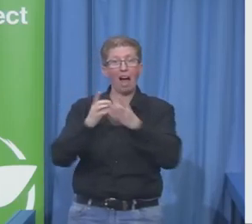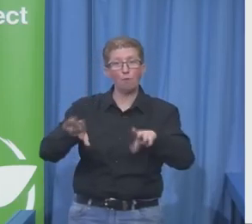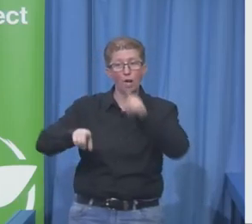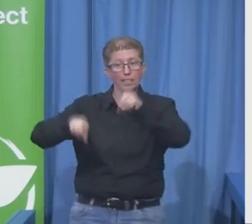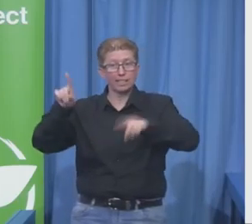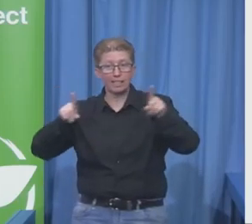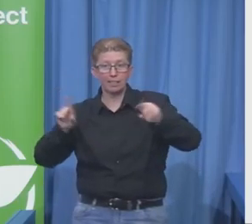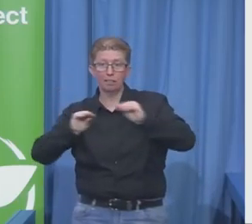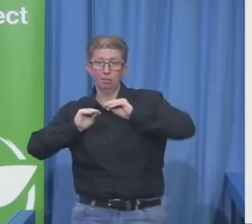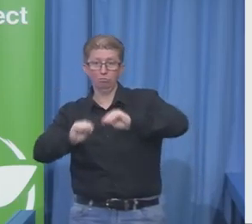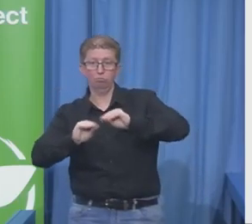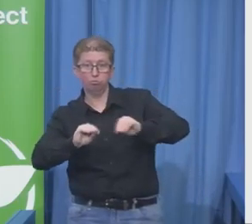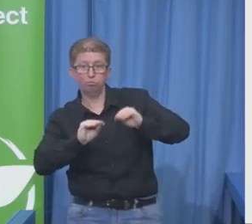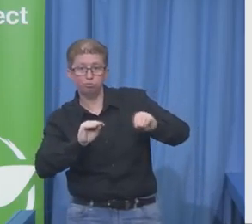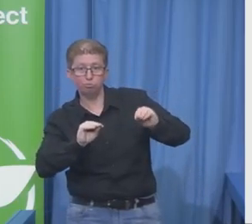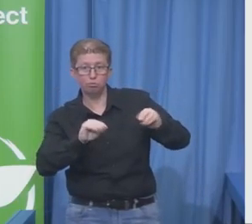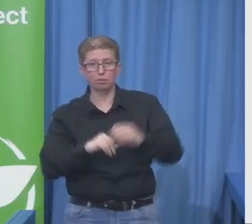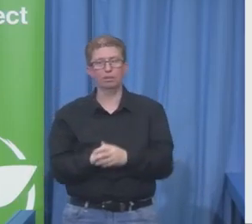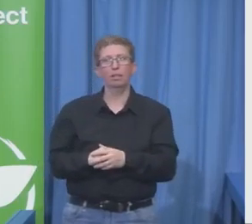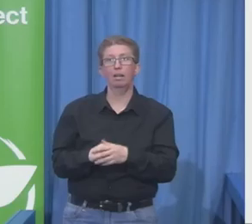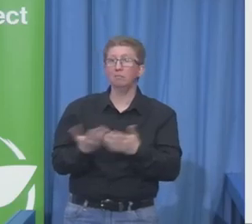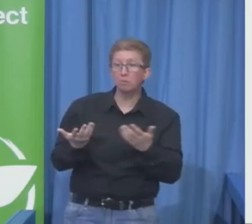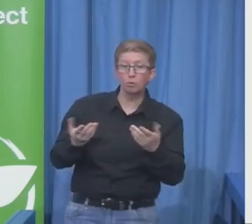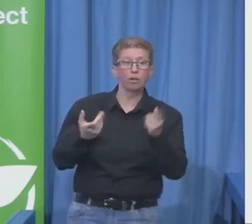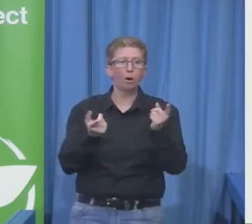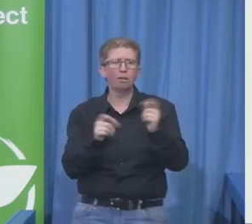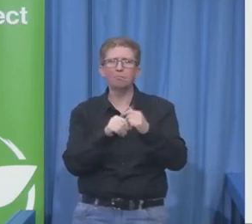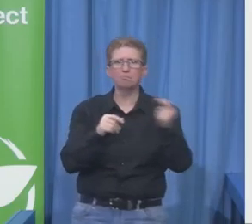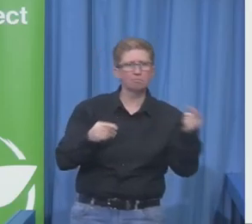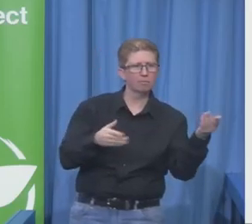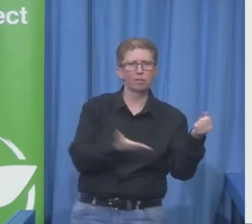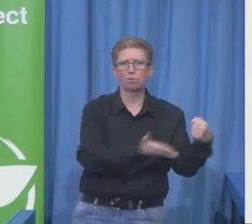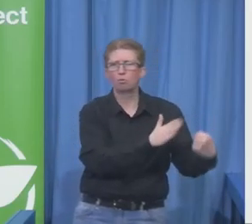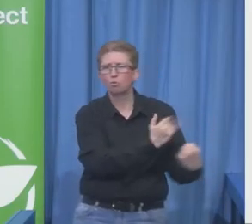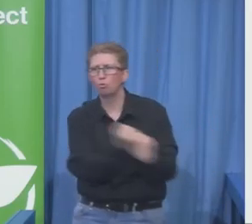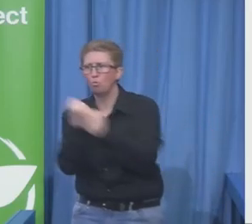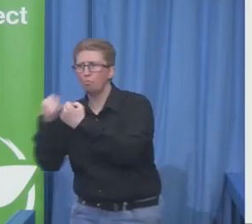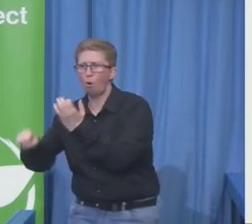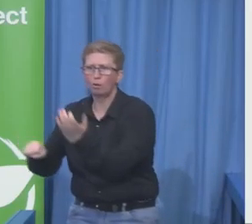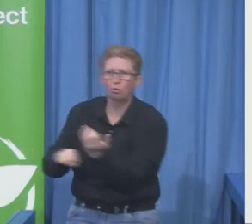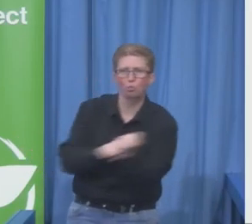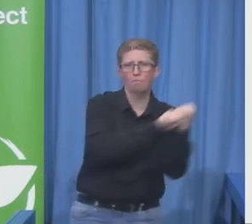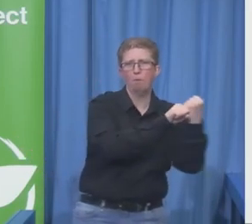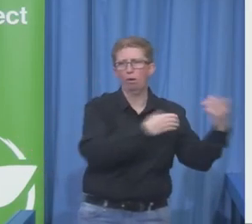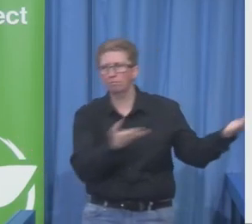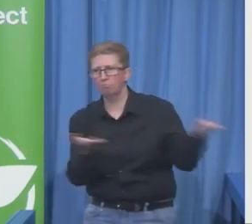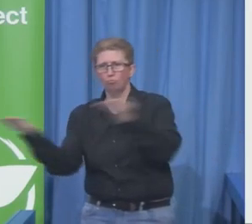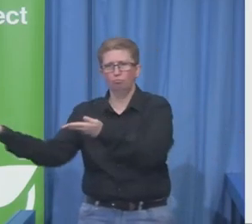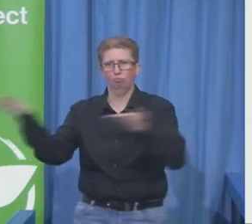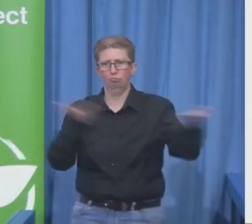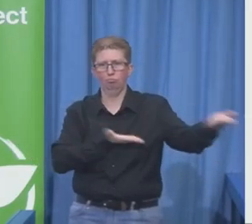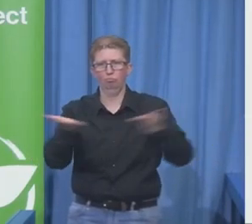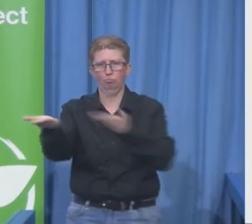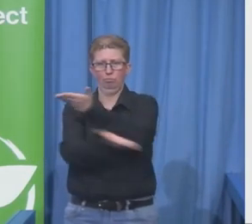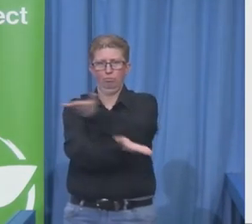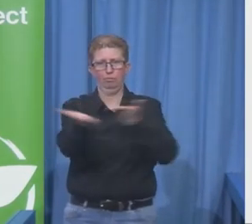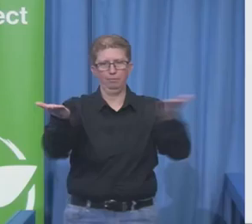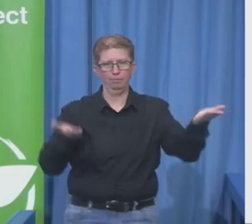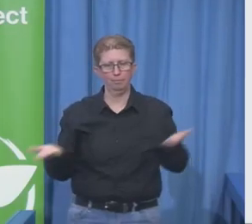success stories, creating these success stories and promoting them in the organization is something that